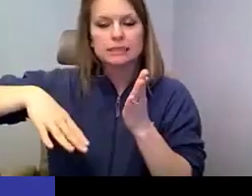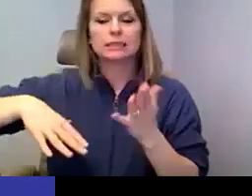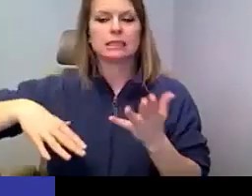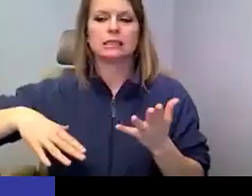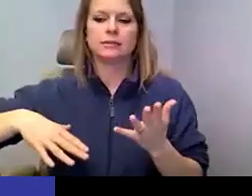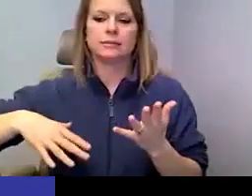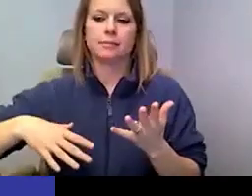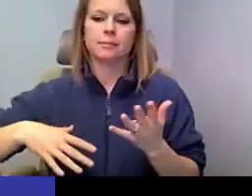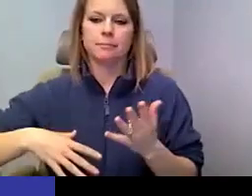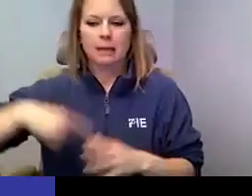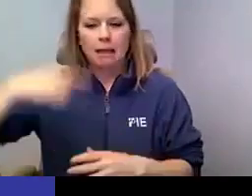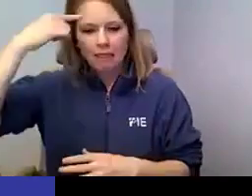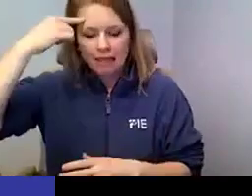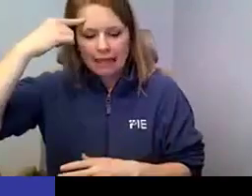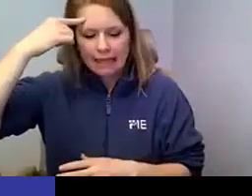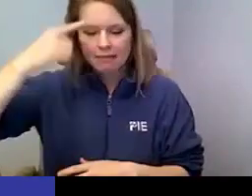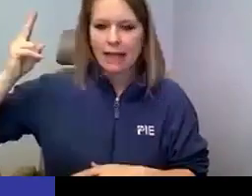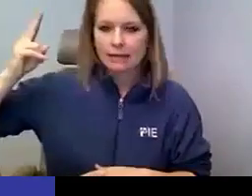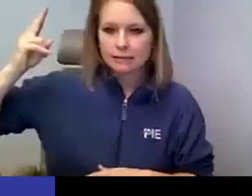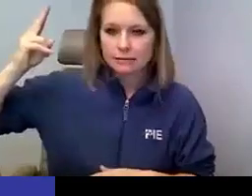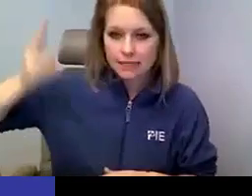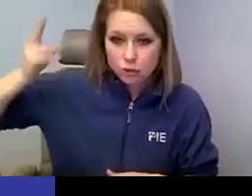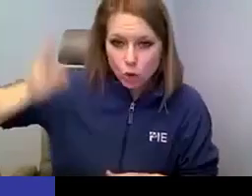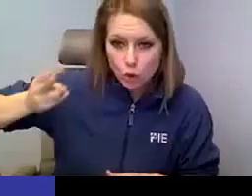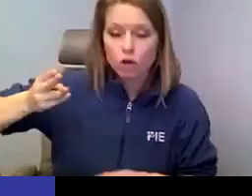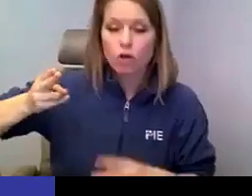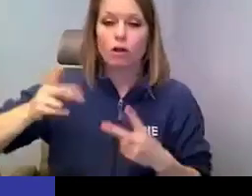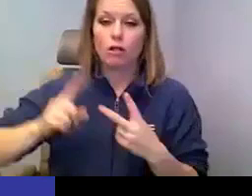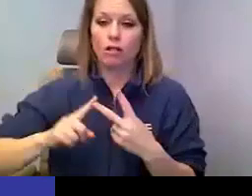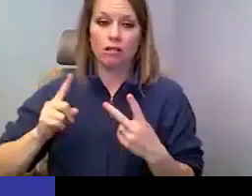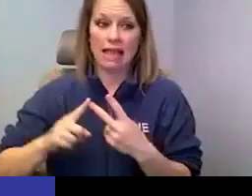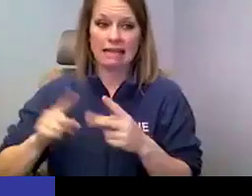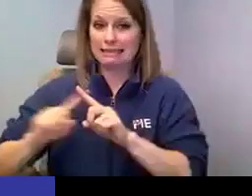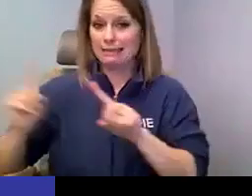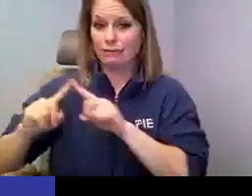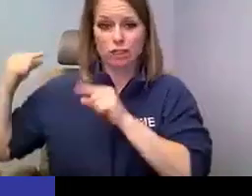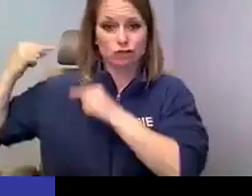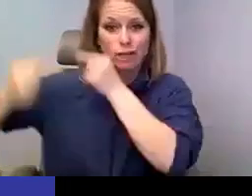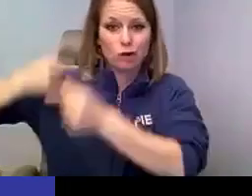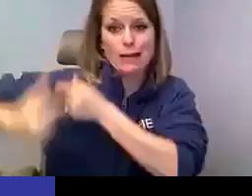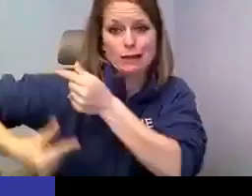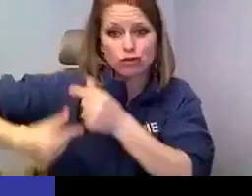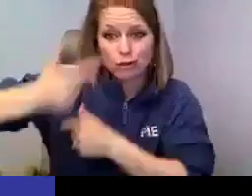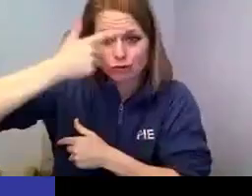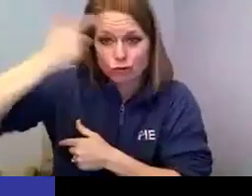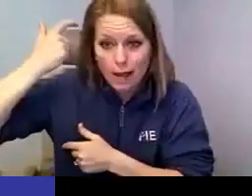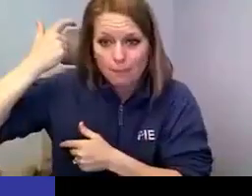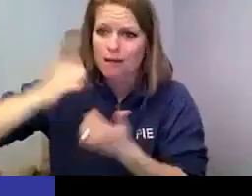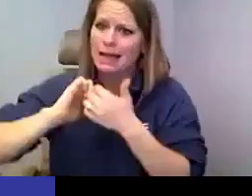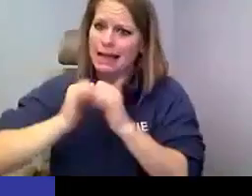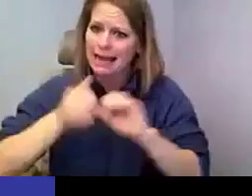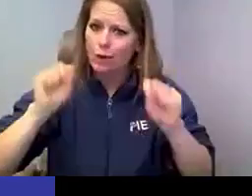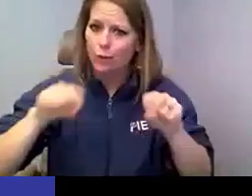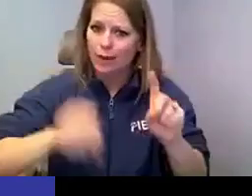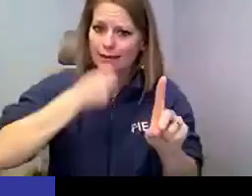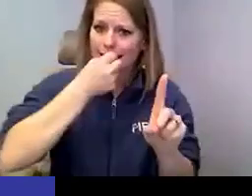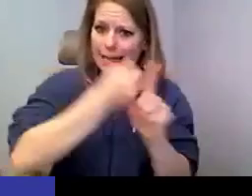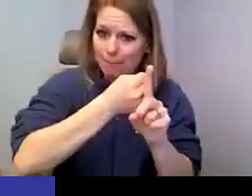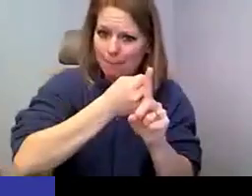of historical and intergenerational trauma that these students experience and how that impacts their social, emotional, behavioral functioning.